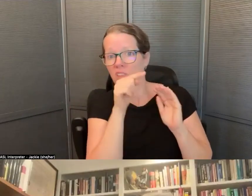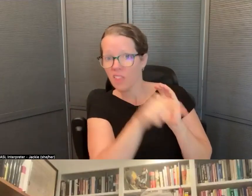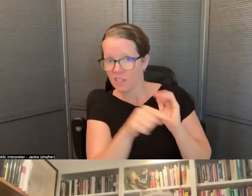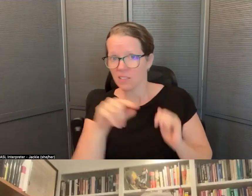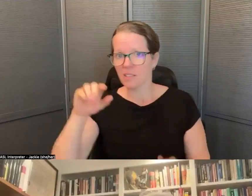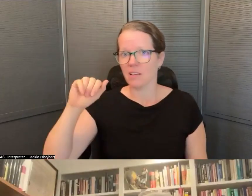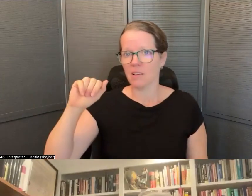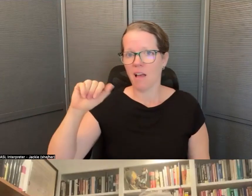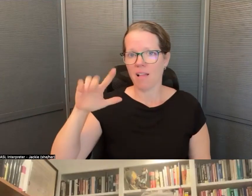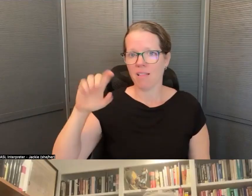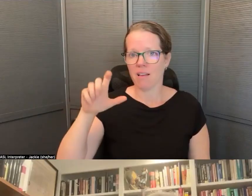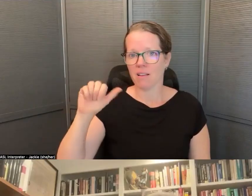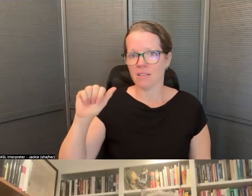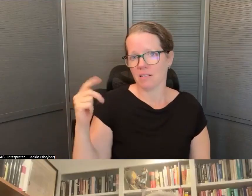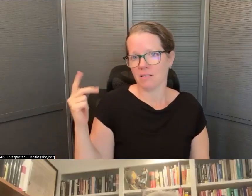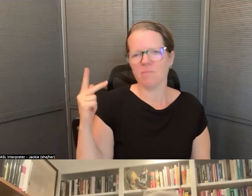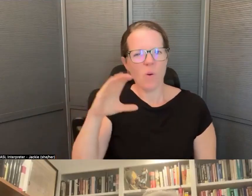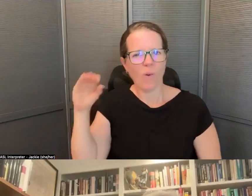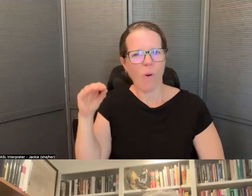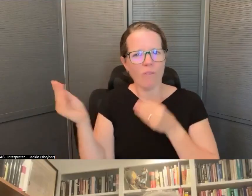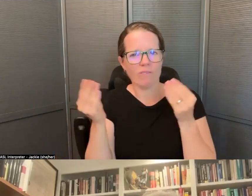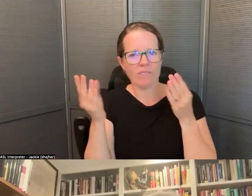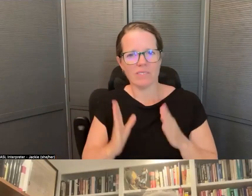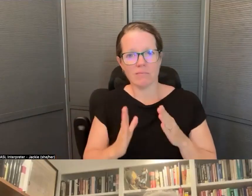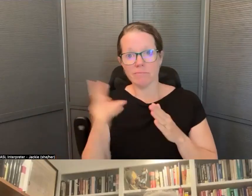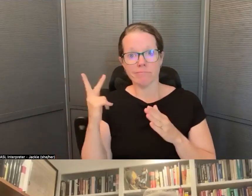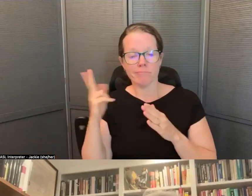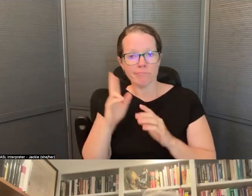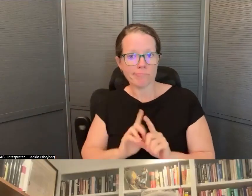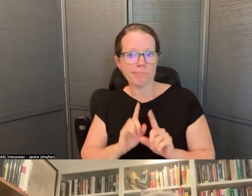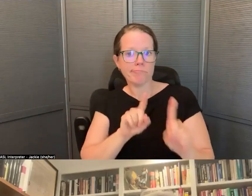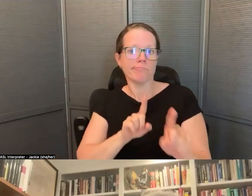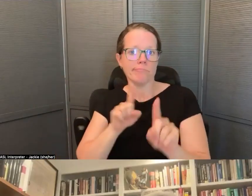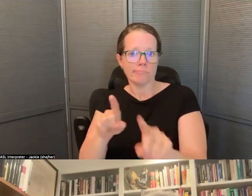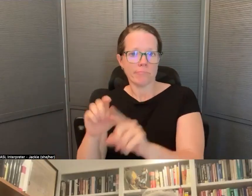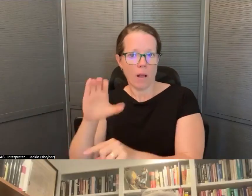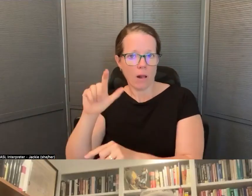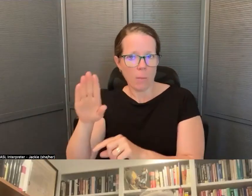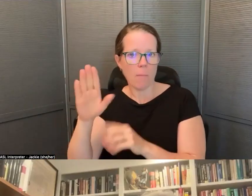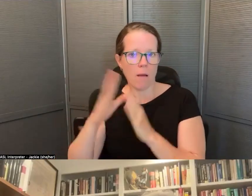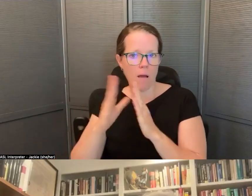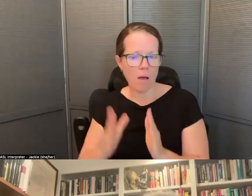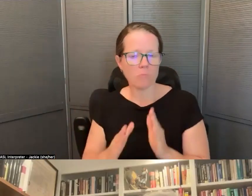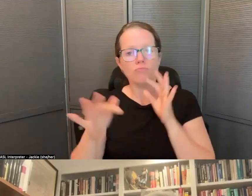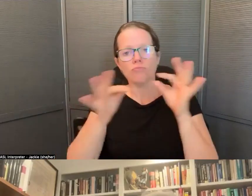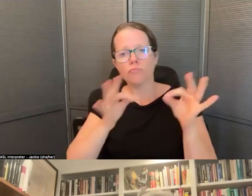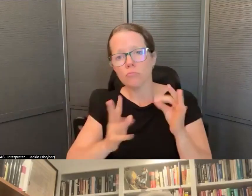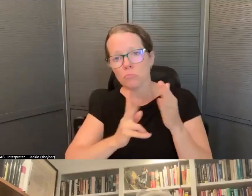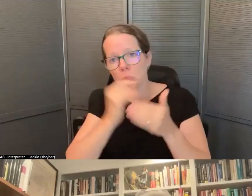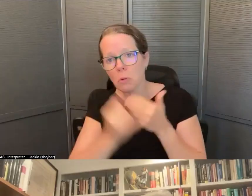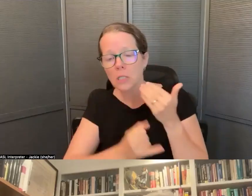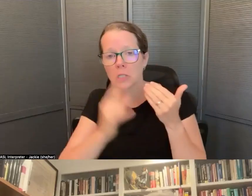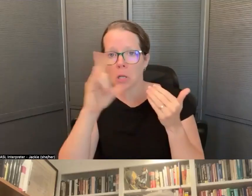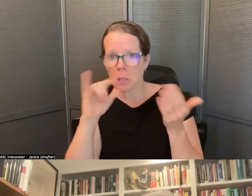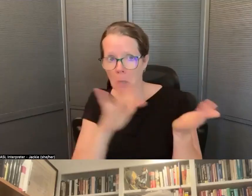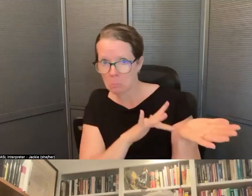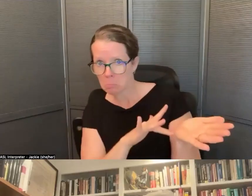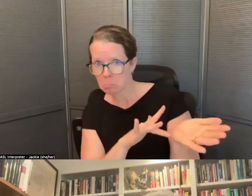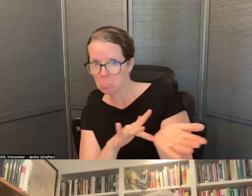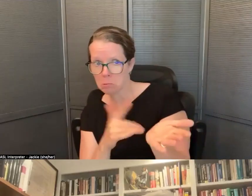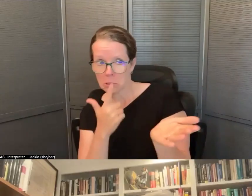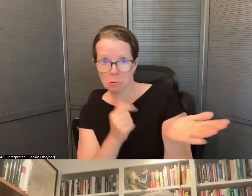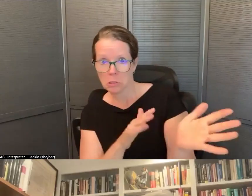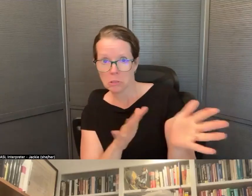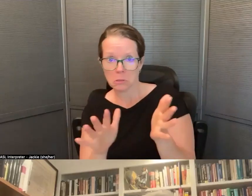the other co-facilitator, met at each of the clubhouses to explain the project and to gain interest. And we did 2 of those